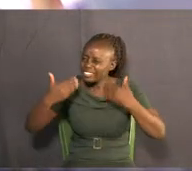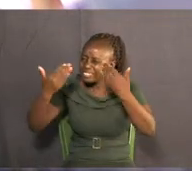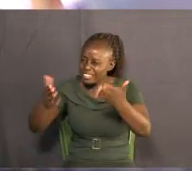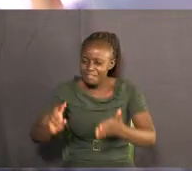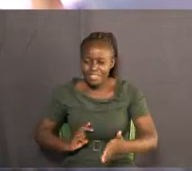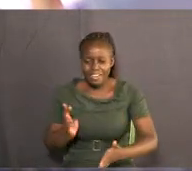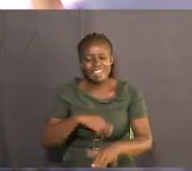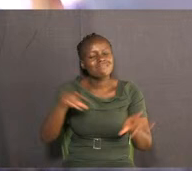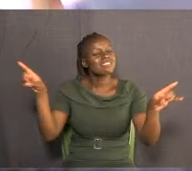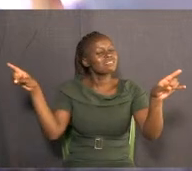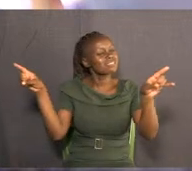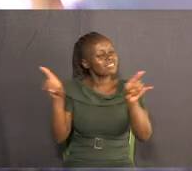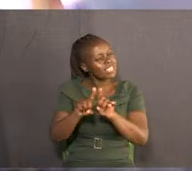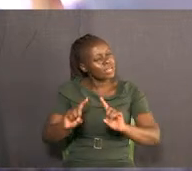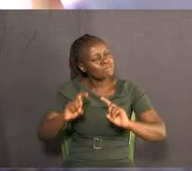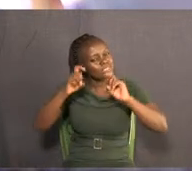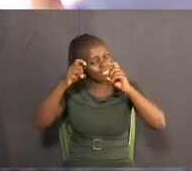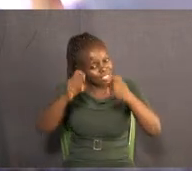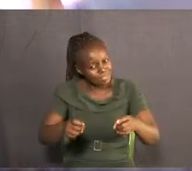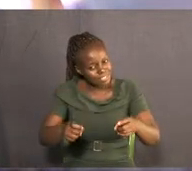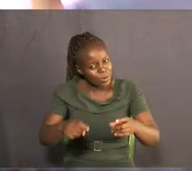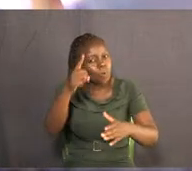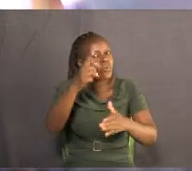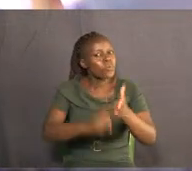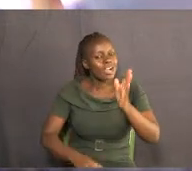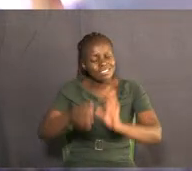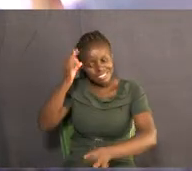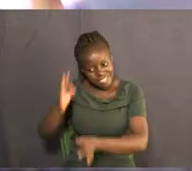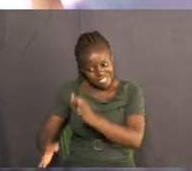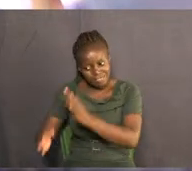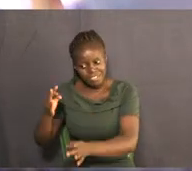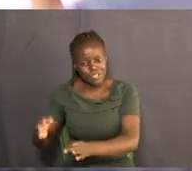is not it's a gift for those who are guilty.